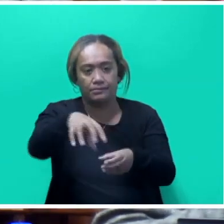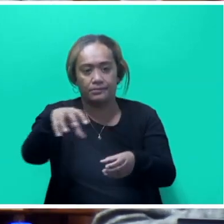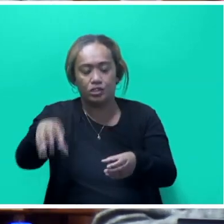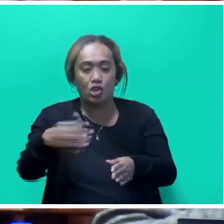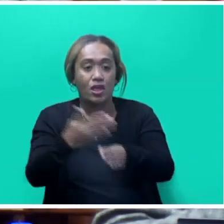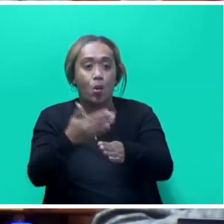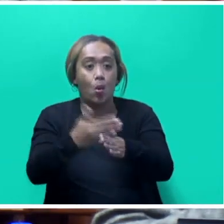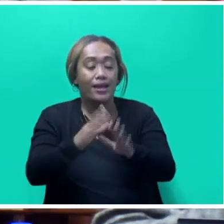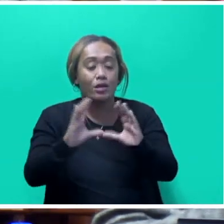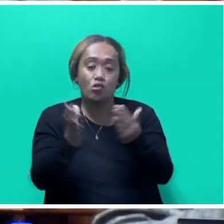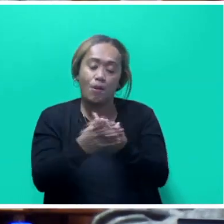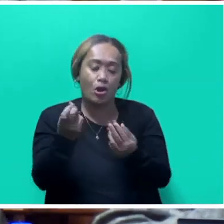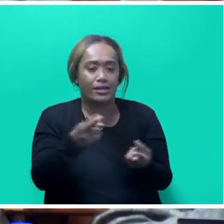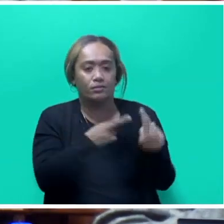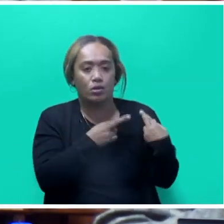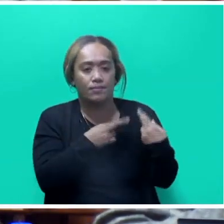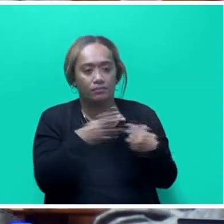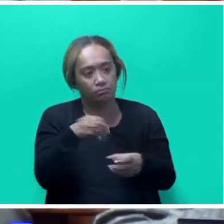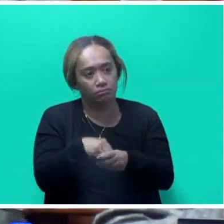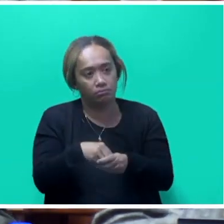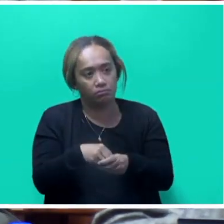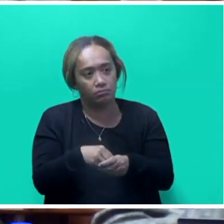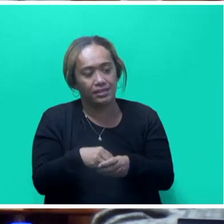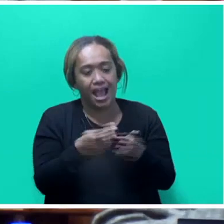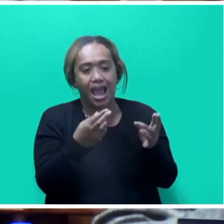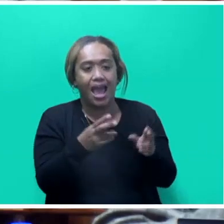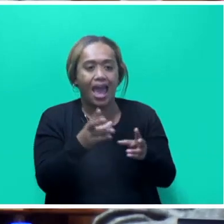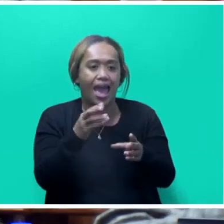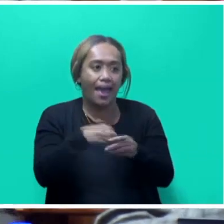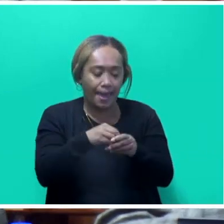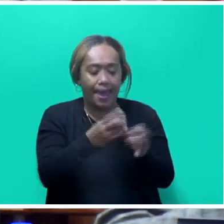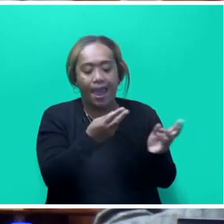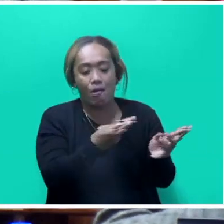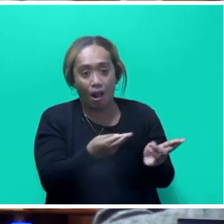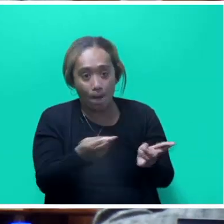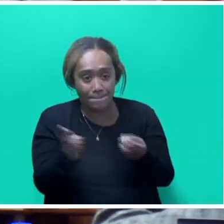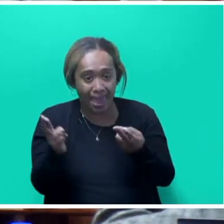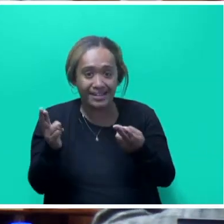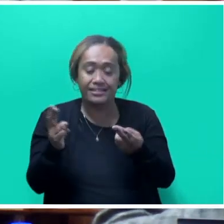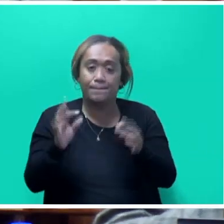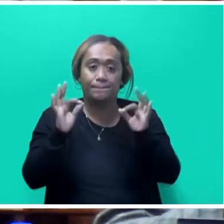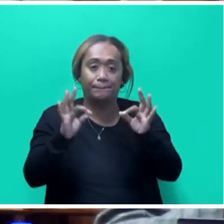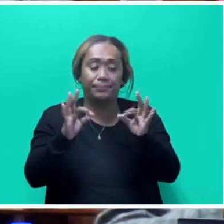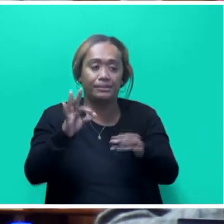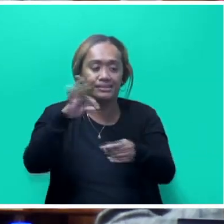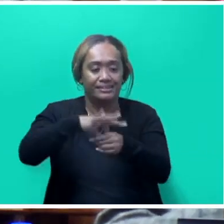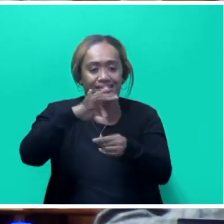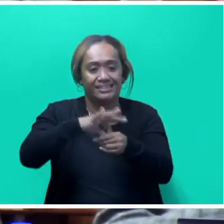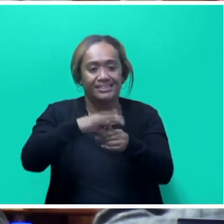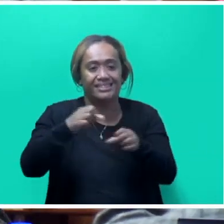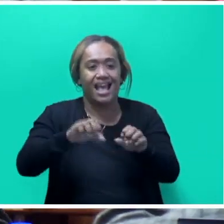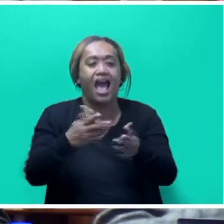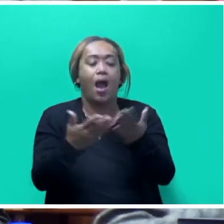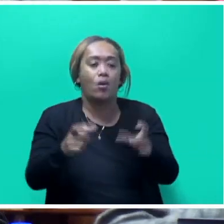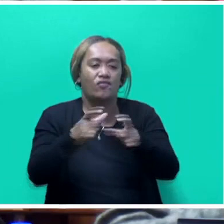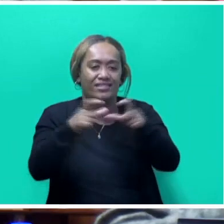various responsibilities. And this includes recommending the most appropriate electoral system to be used for the municipal